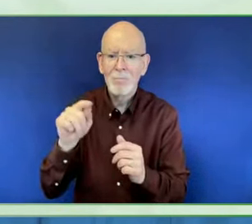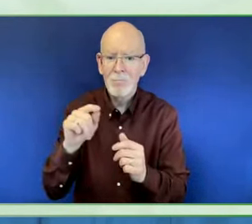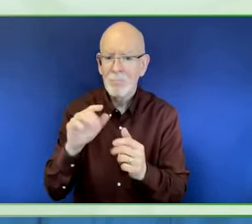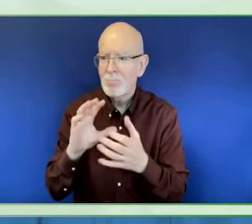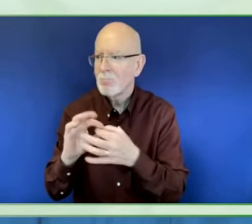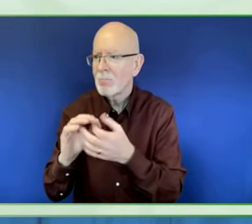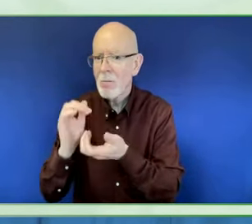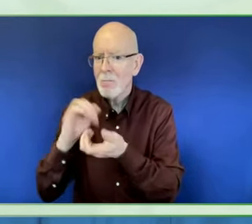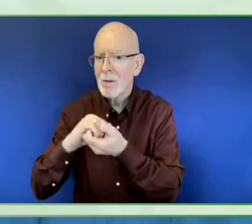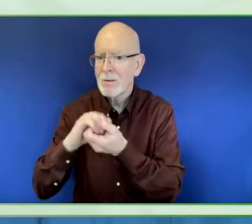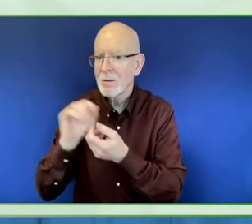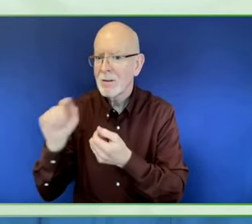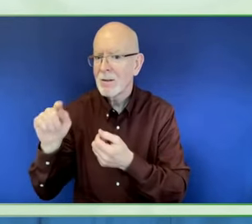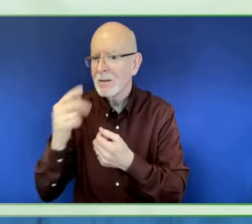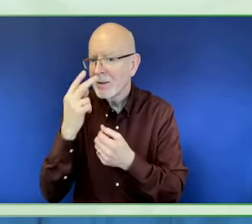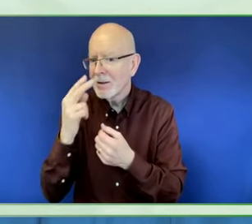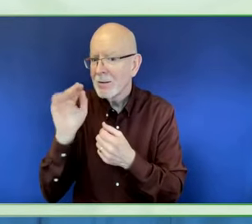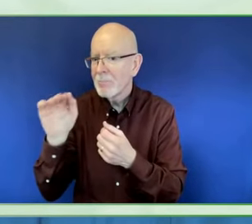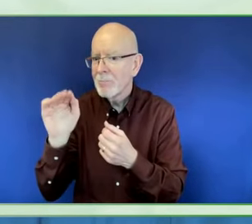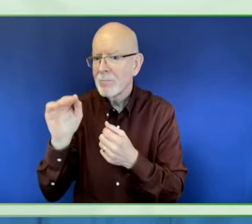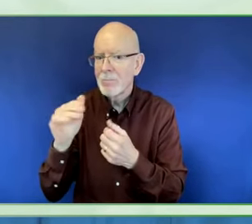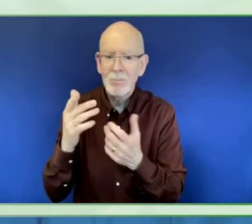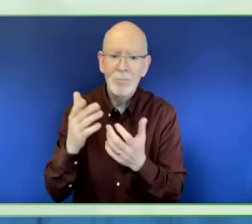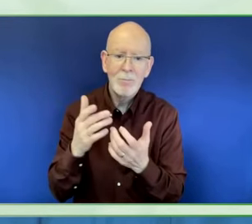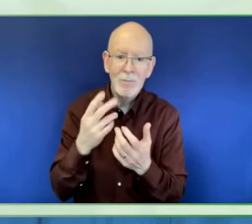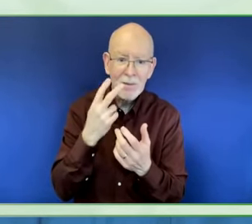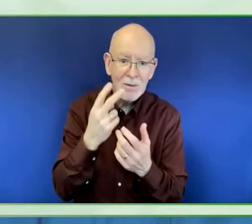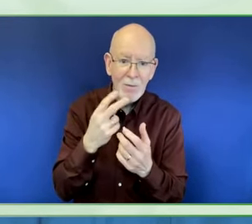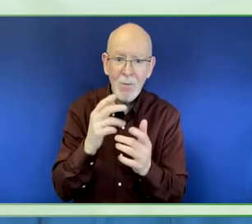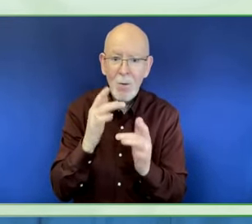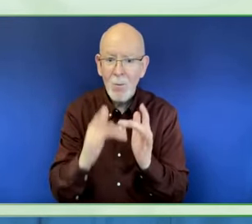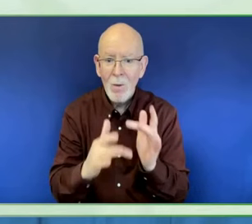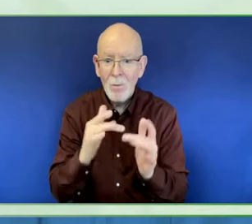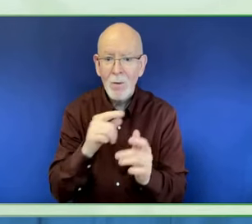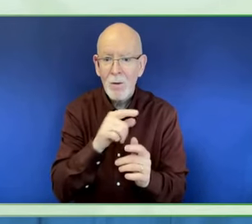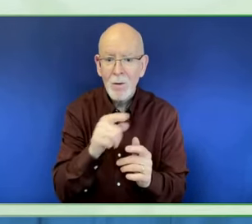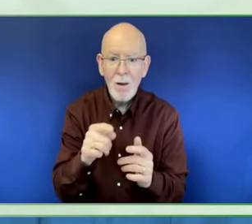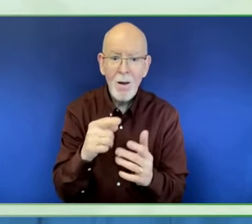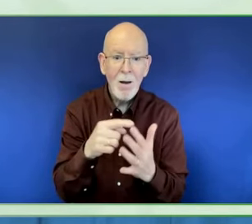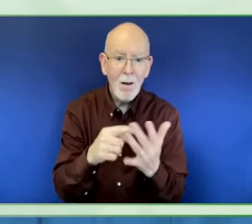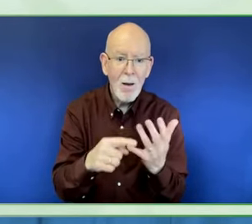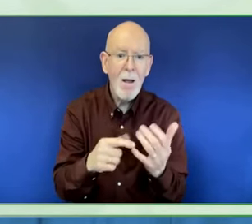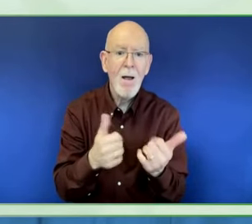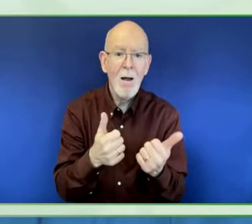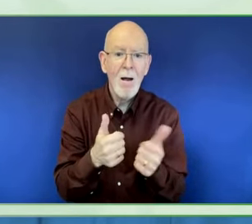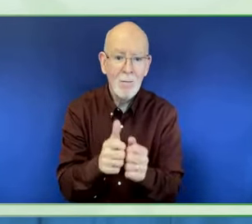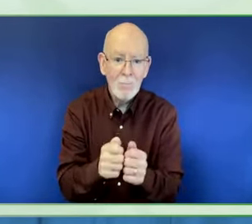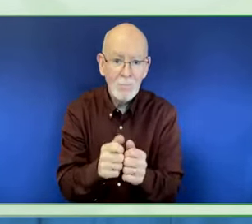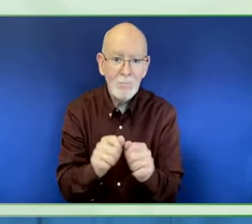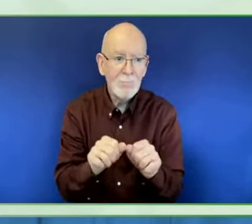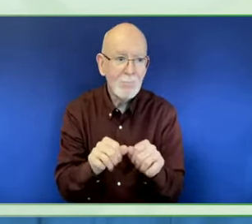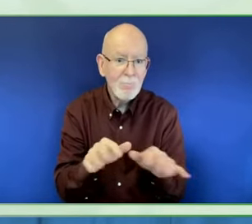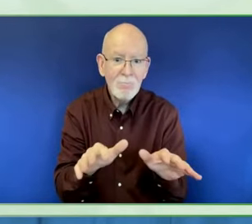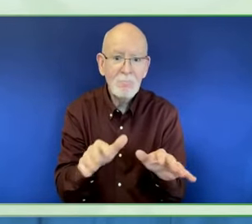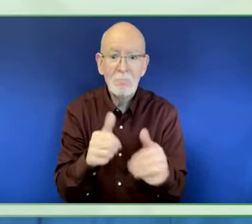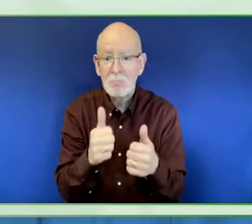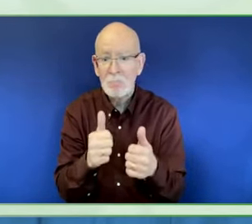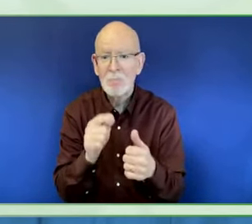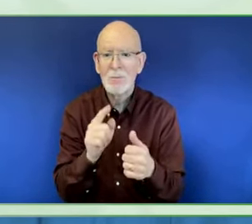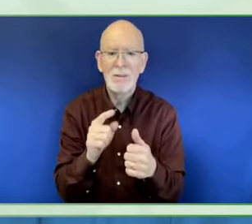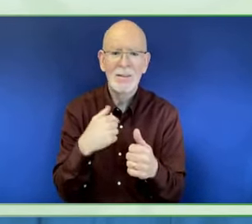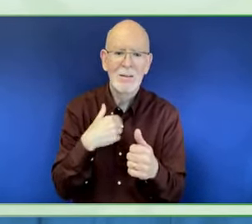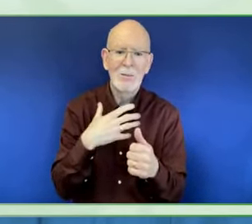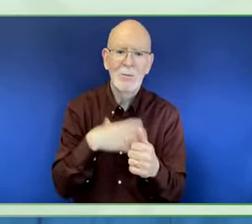easily, and to develop those conversations over craft workshops so that we